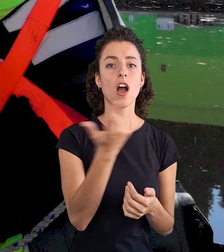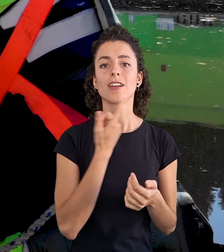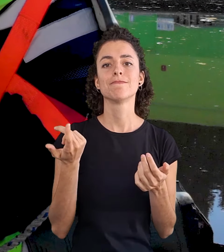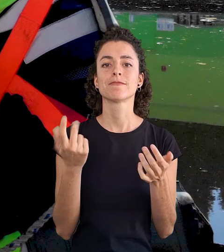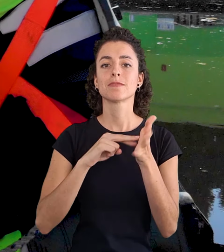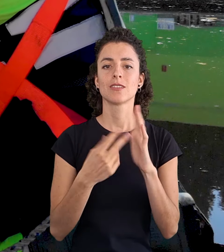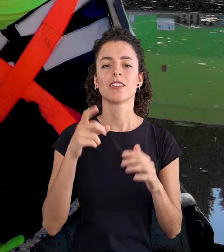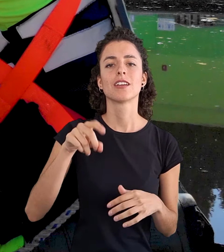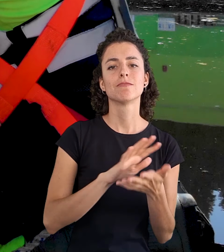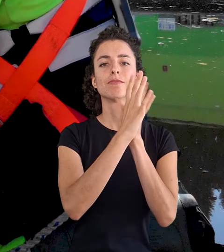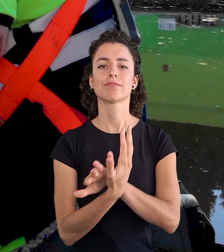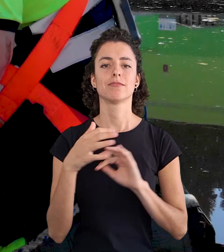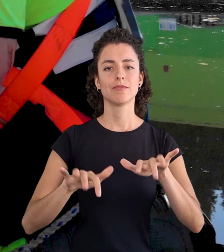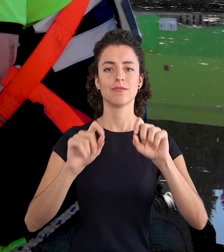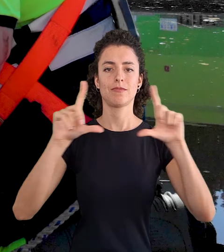innovation.